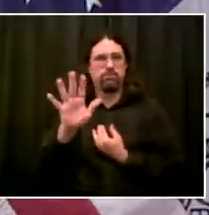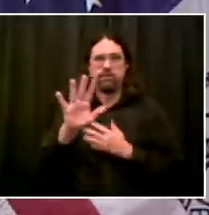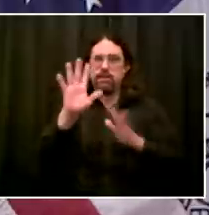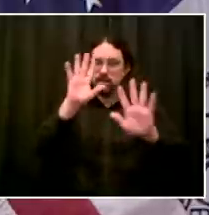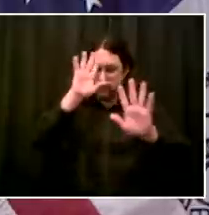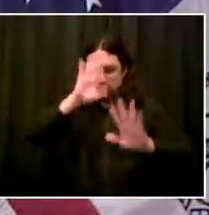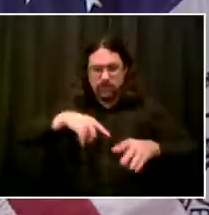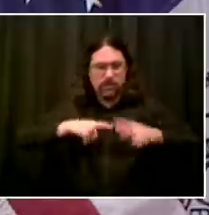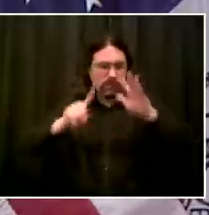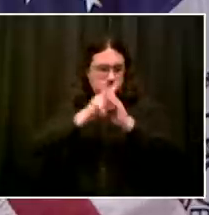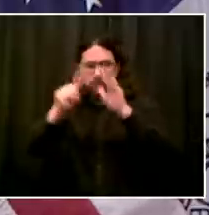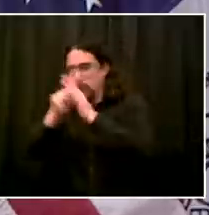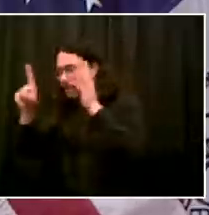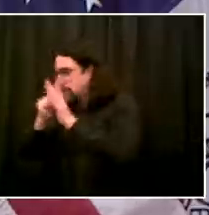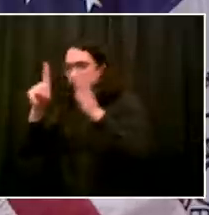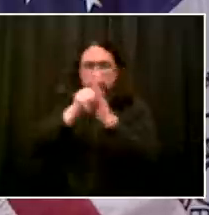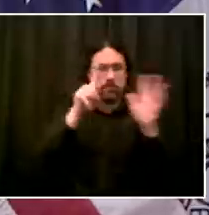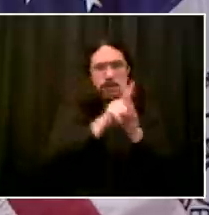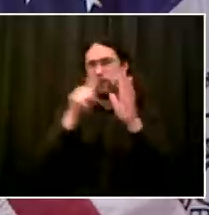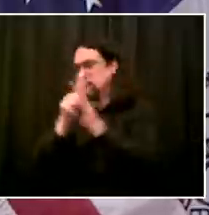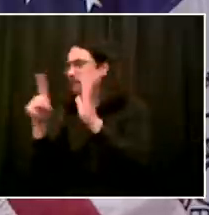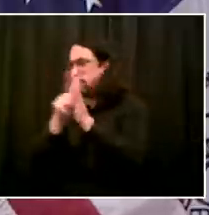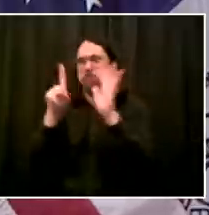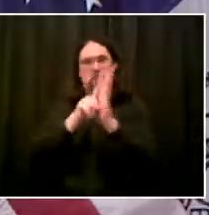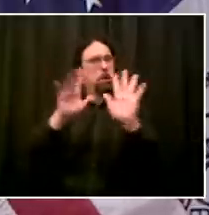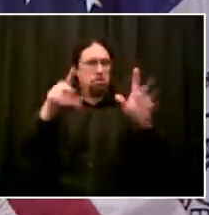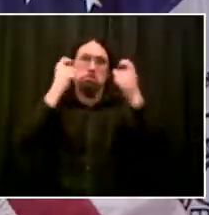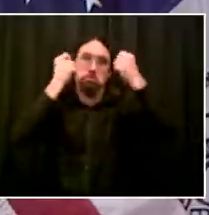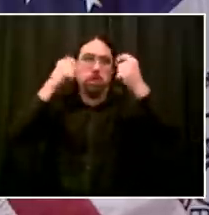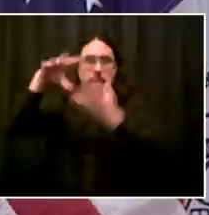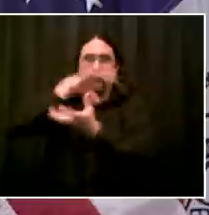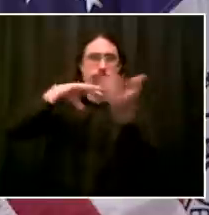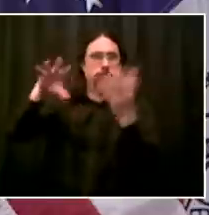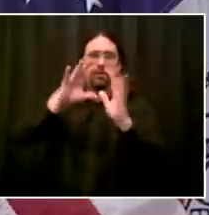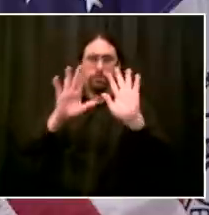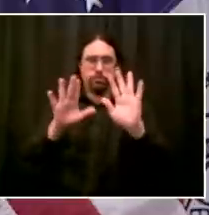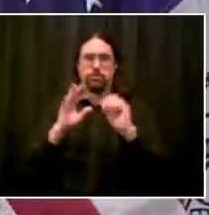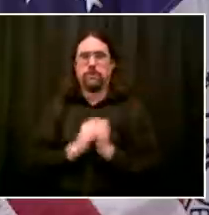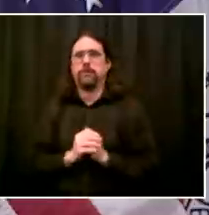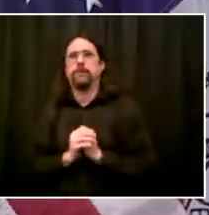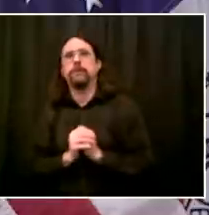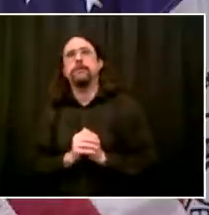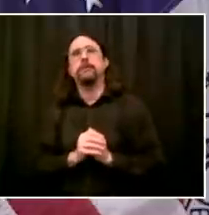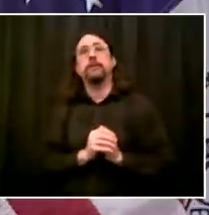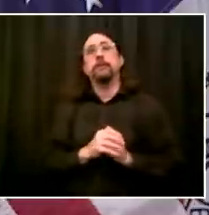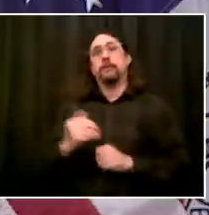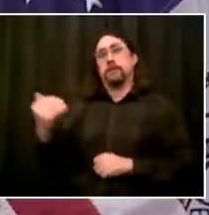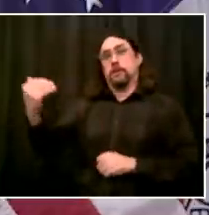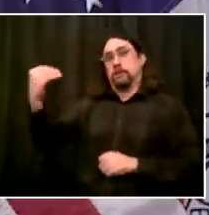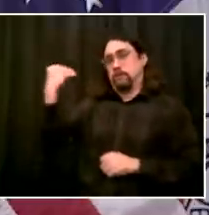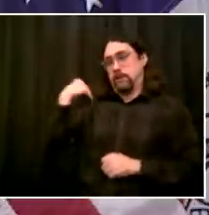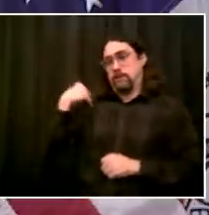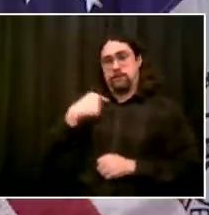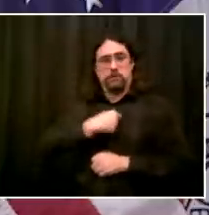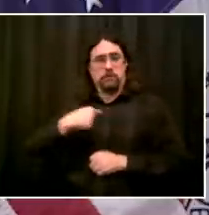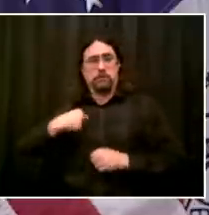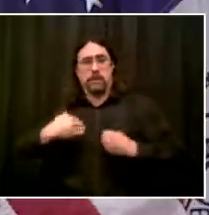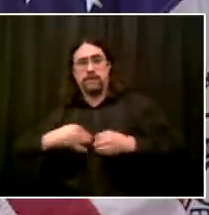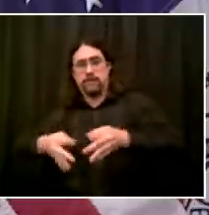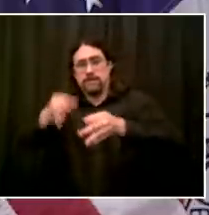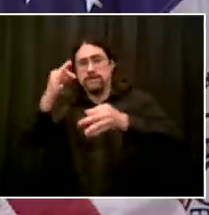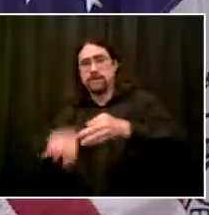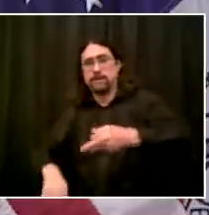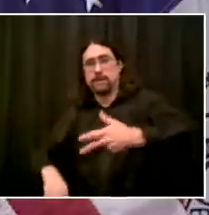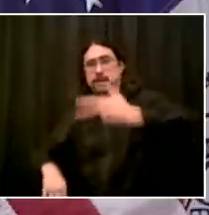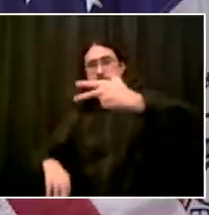do shelter in place and social distancing and face coverings and knock these numbers down with 8.6 million people, until we could